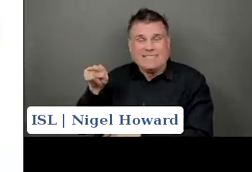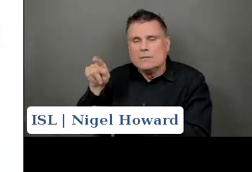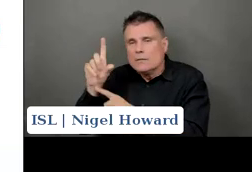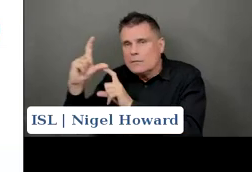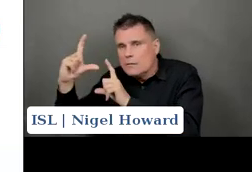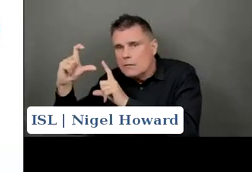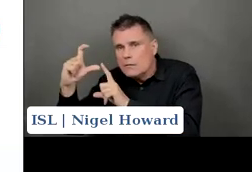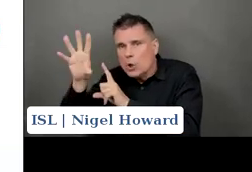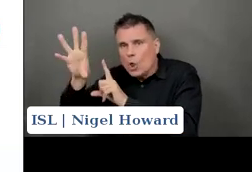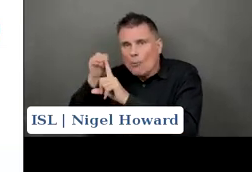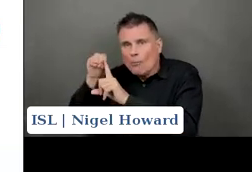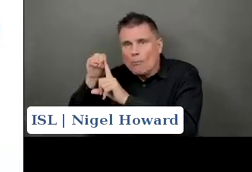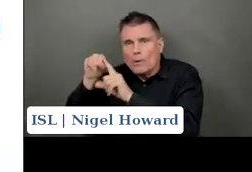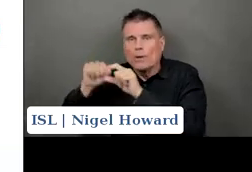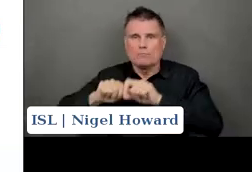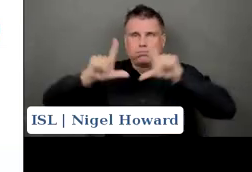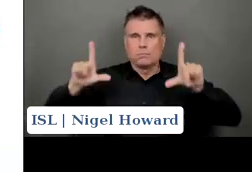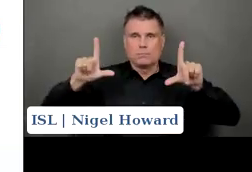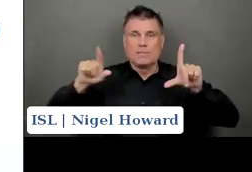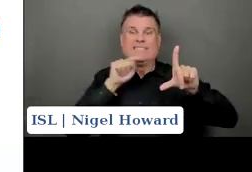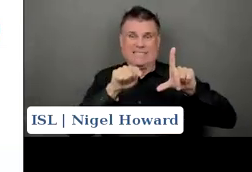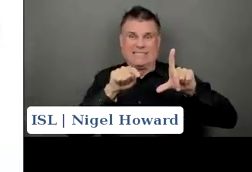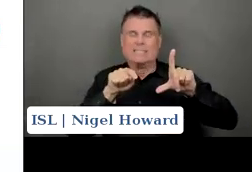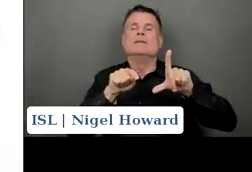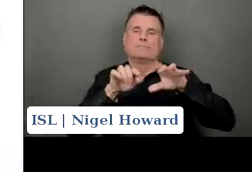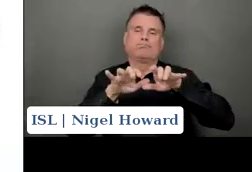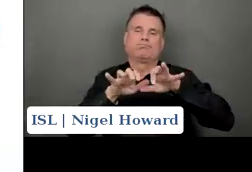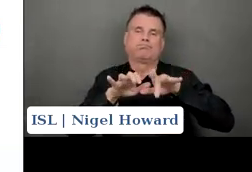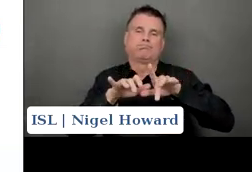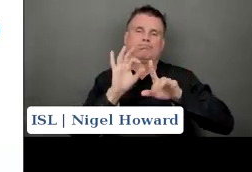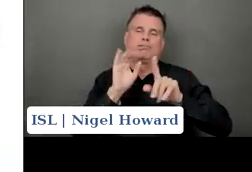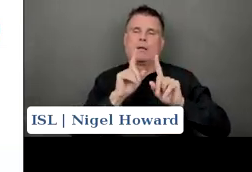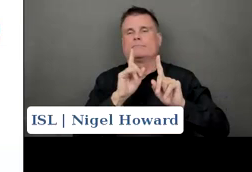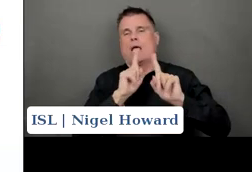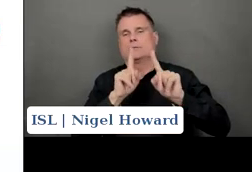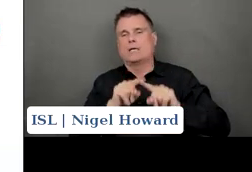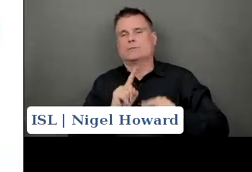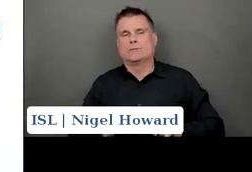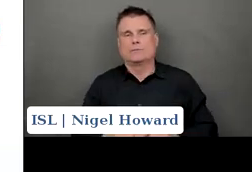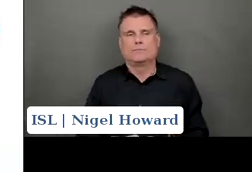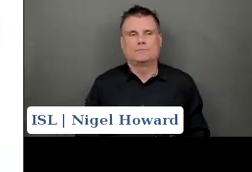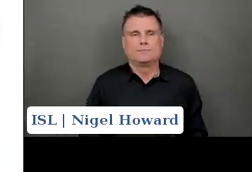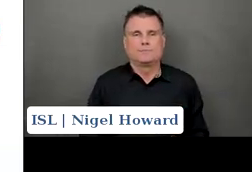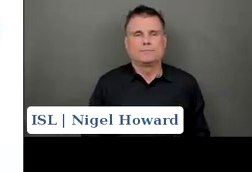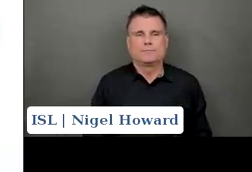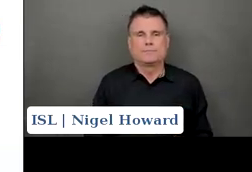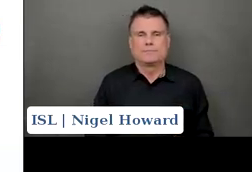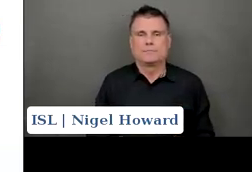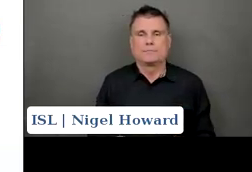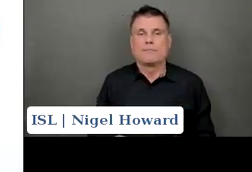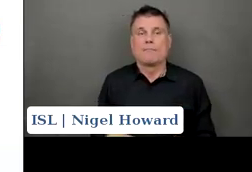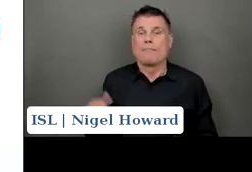So now we're going to address the state of play of care and support systems and what it means to think about care and support system